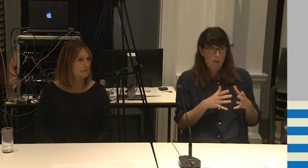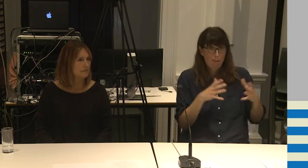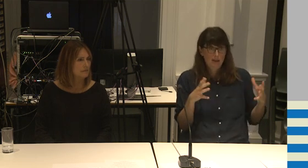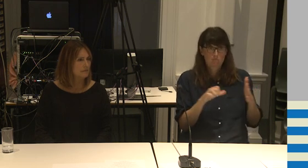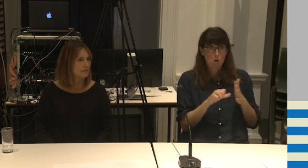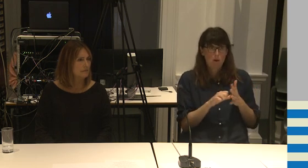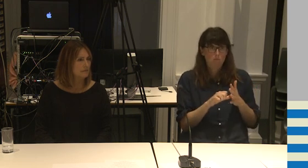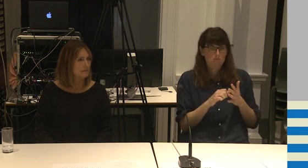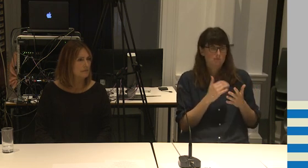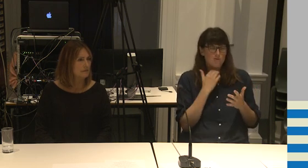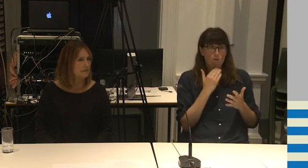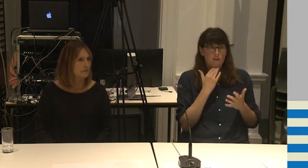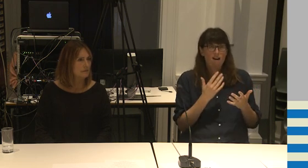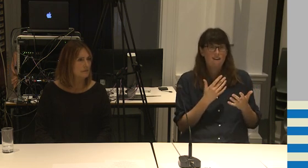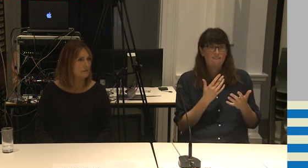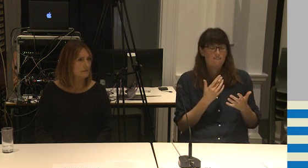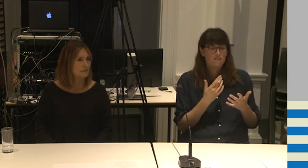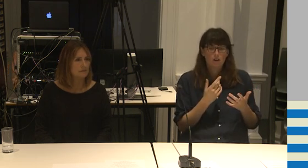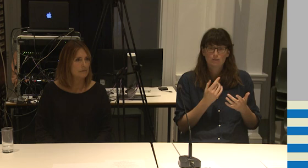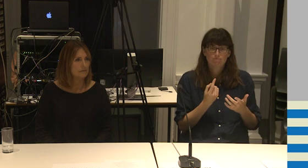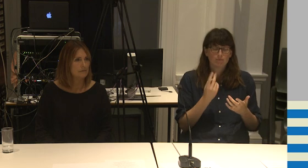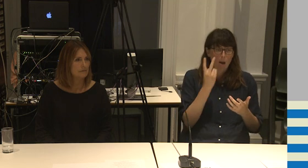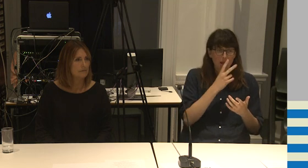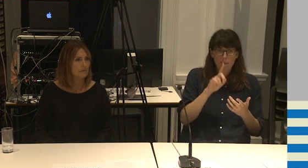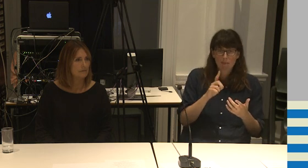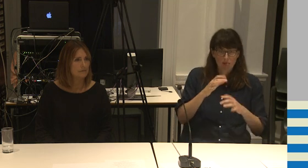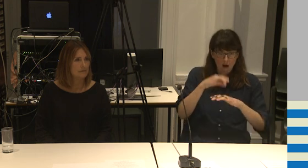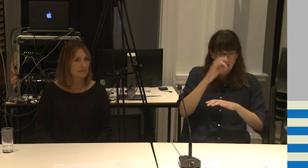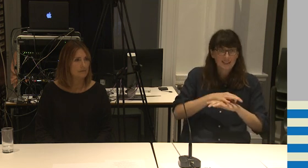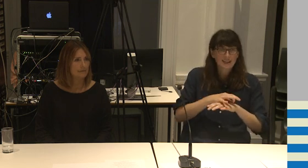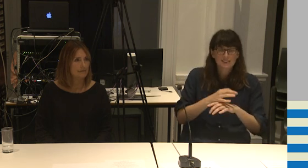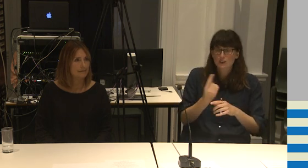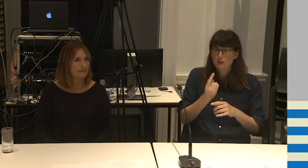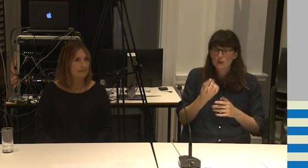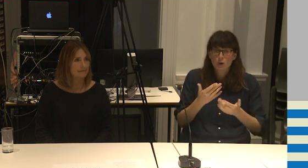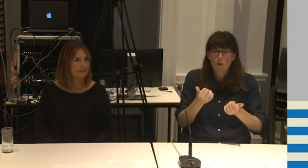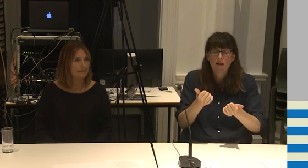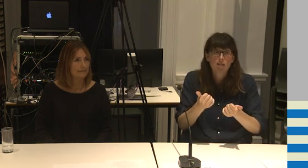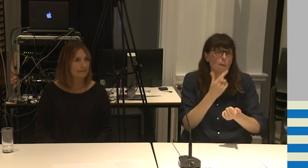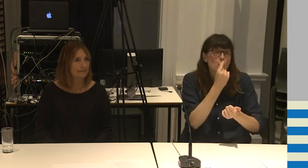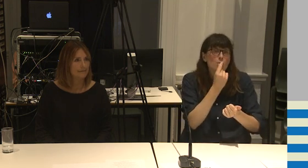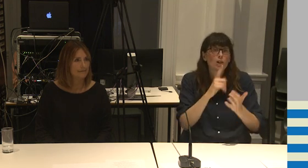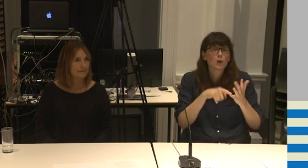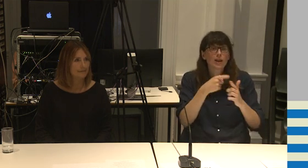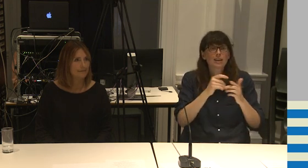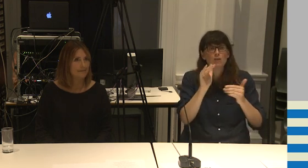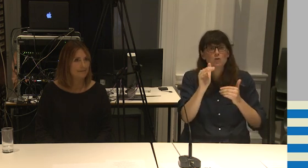is there's just not enough of us to be able to go, someone's doing it really well. But maybe it'll be the UK soon.